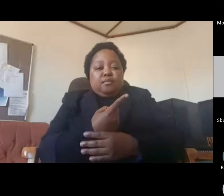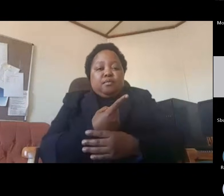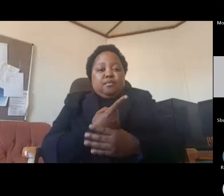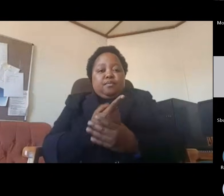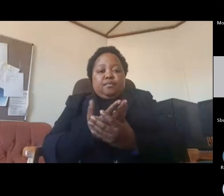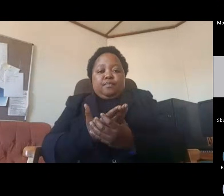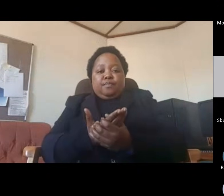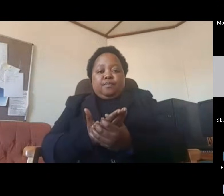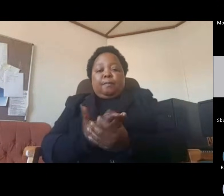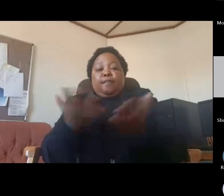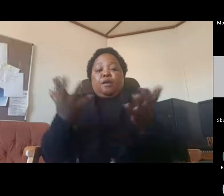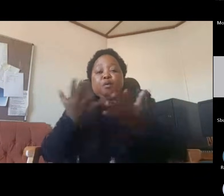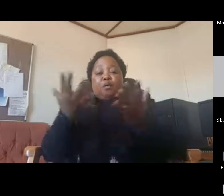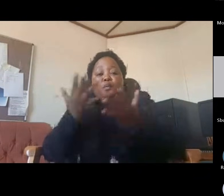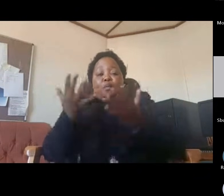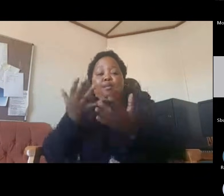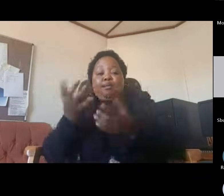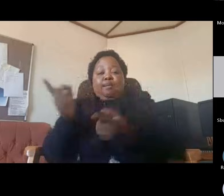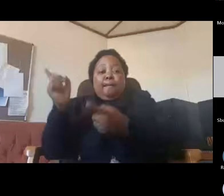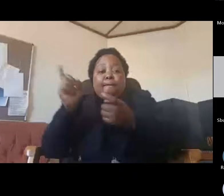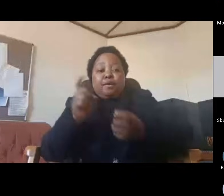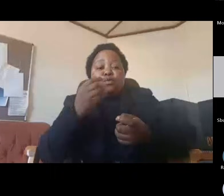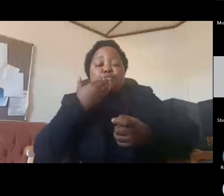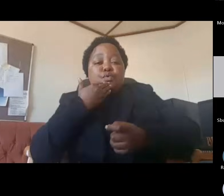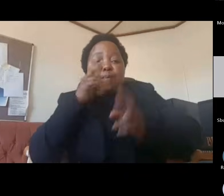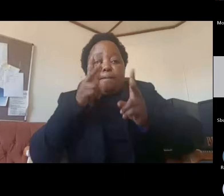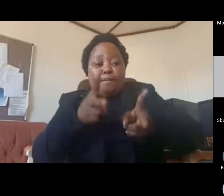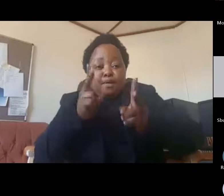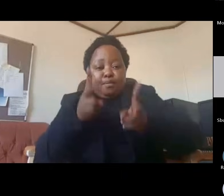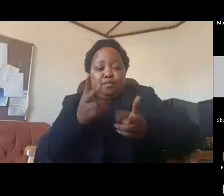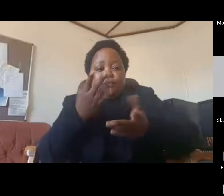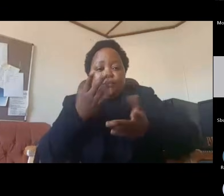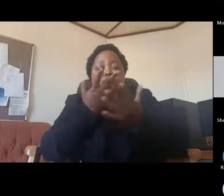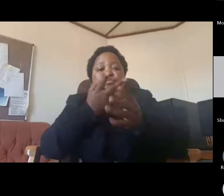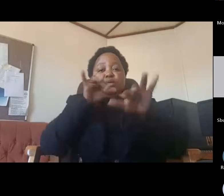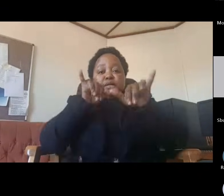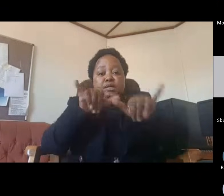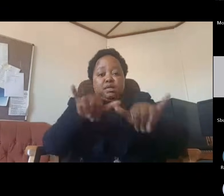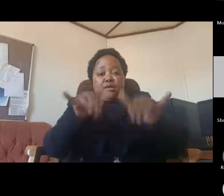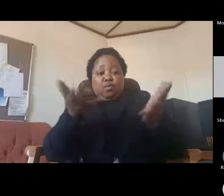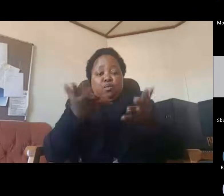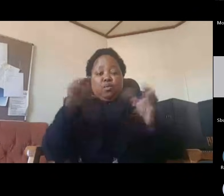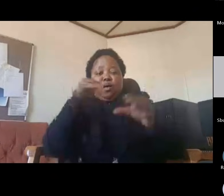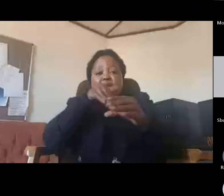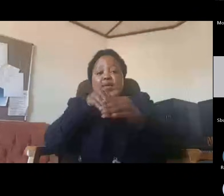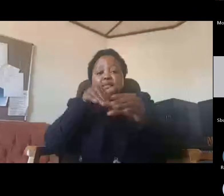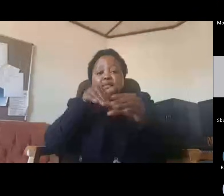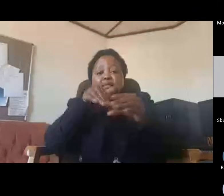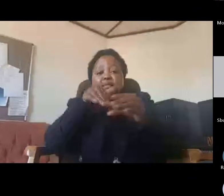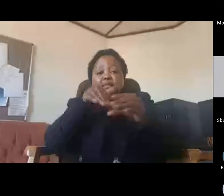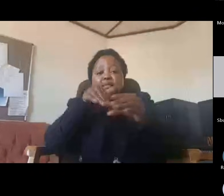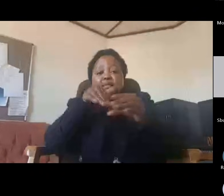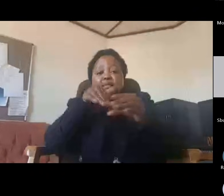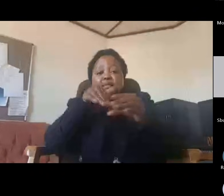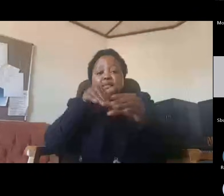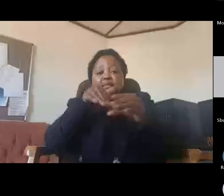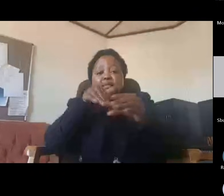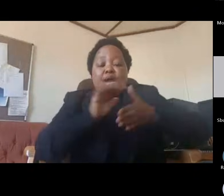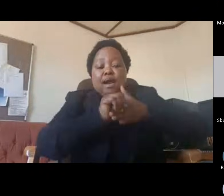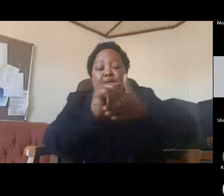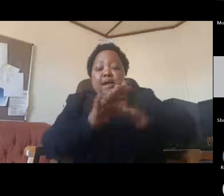bringing on board people to sit around a table so that we can demonstrate what guidelines are being used